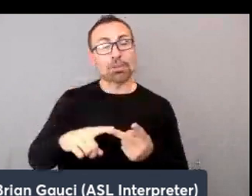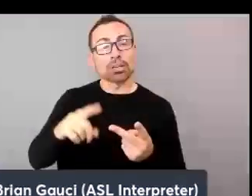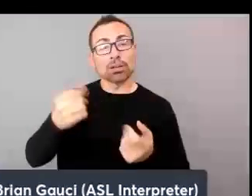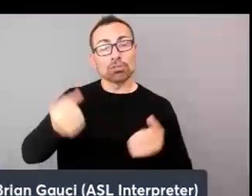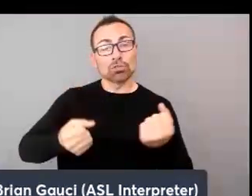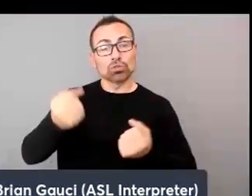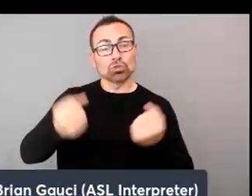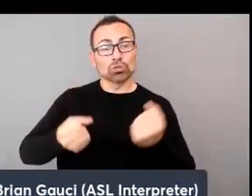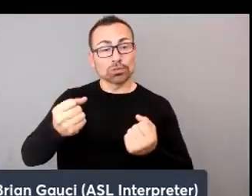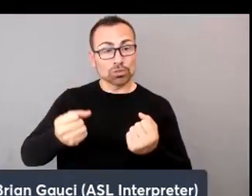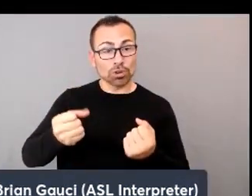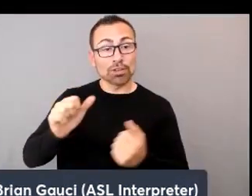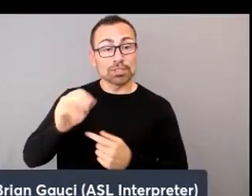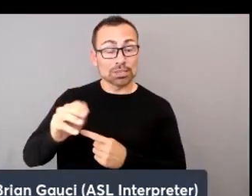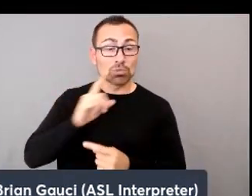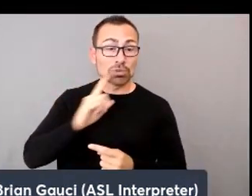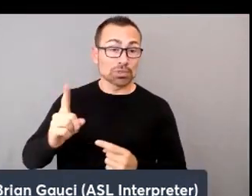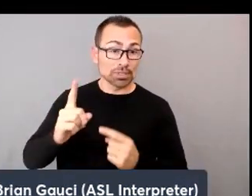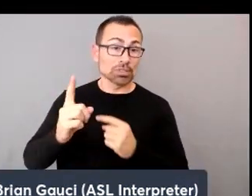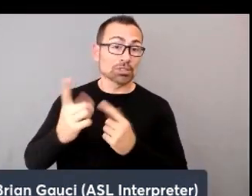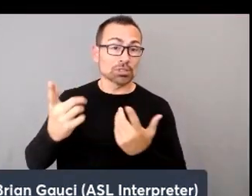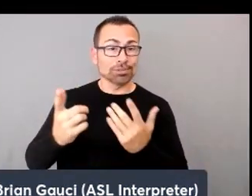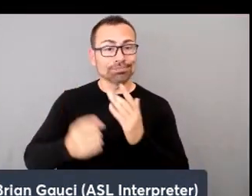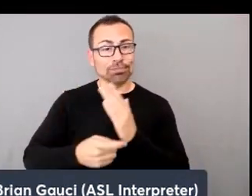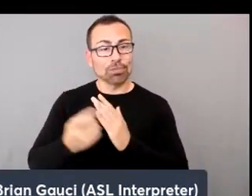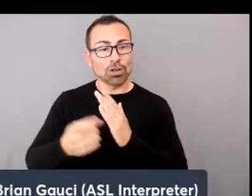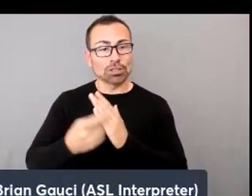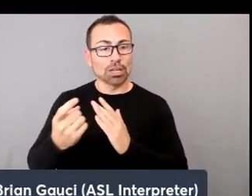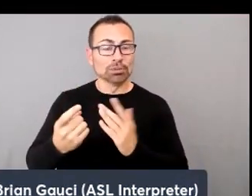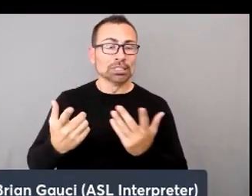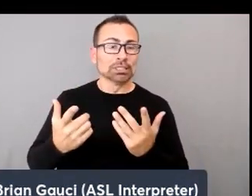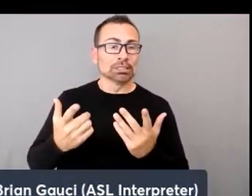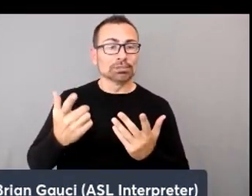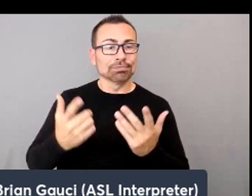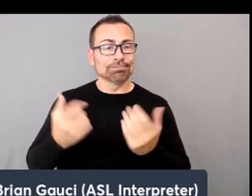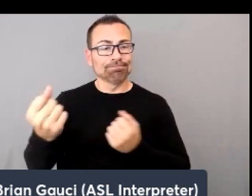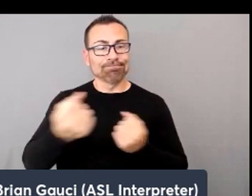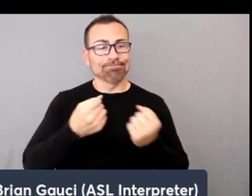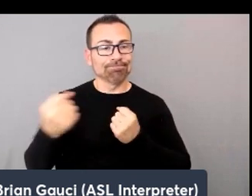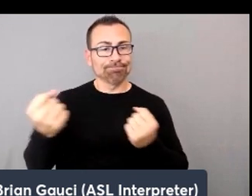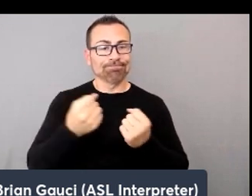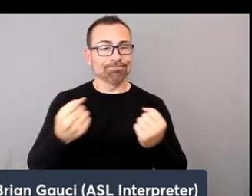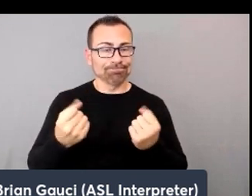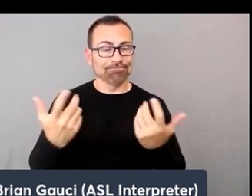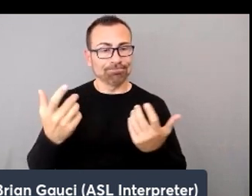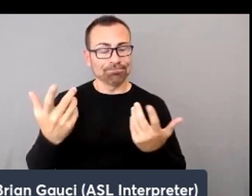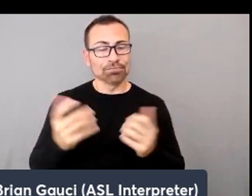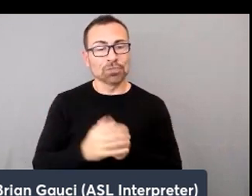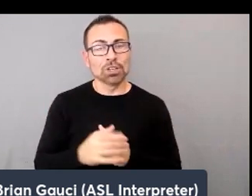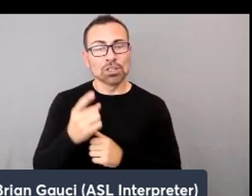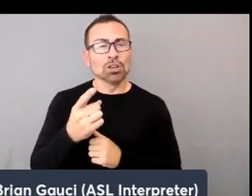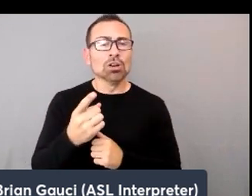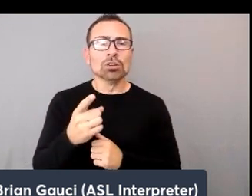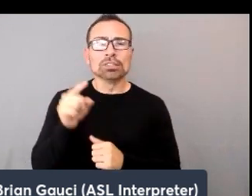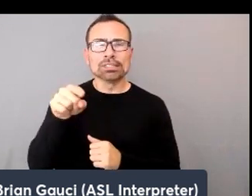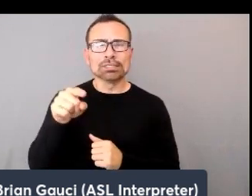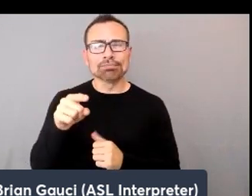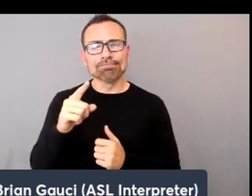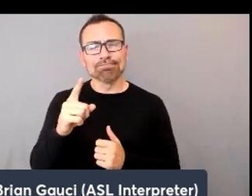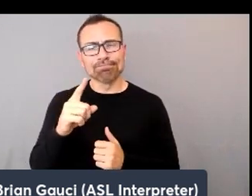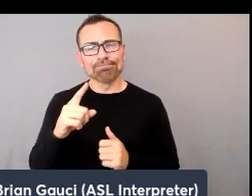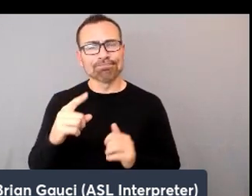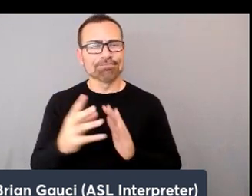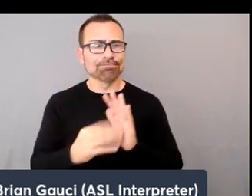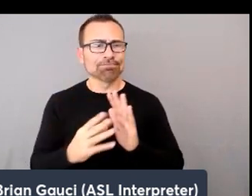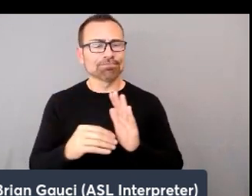vehicle simulator. And Replicator is used by both for autonomous vehicles, synthetic data